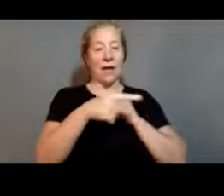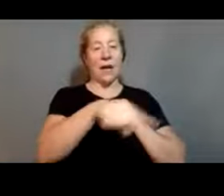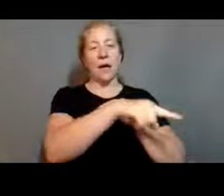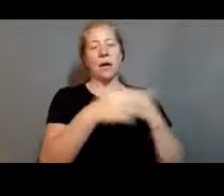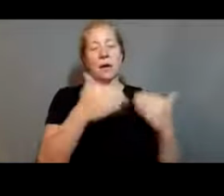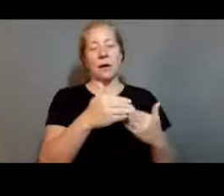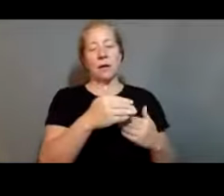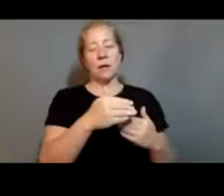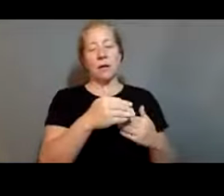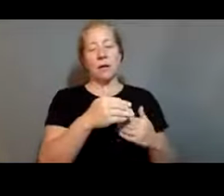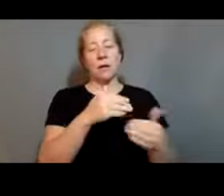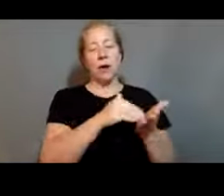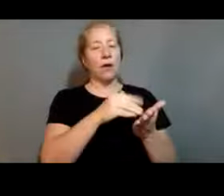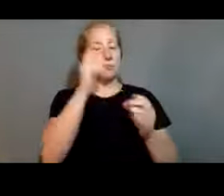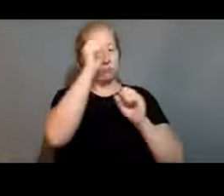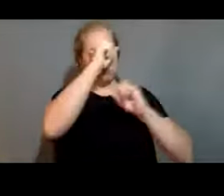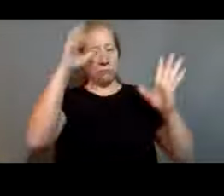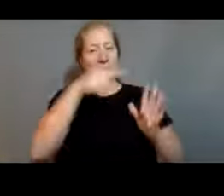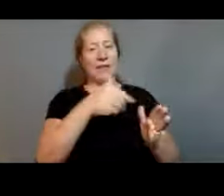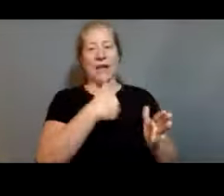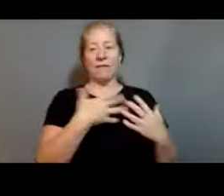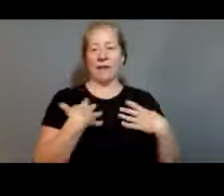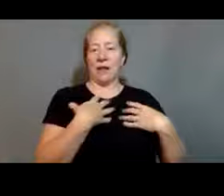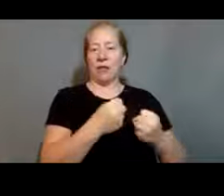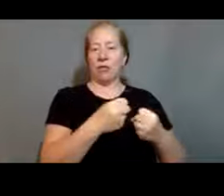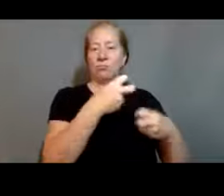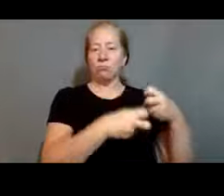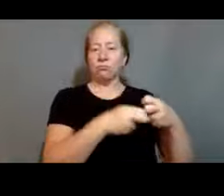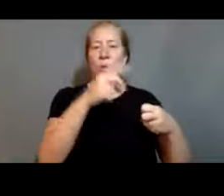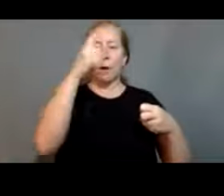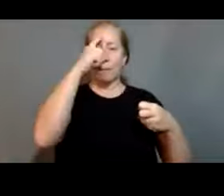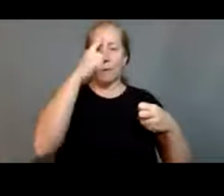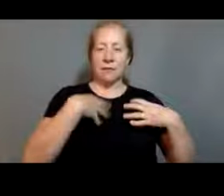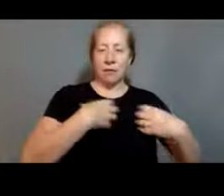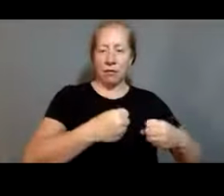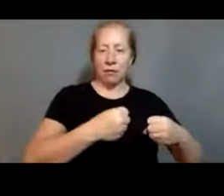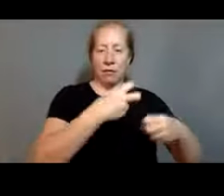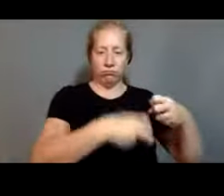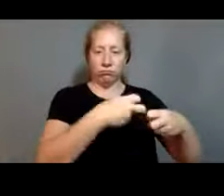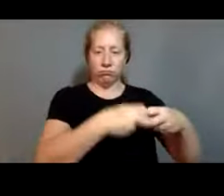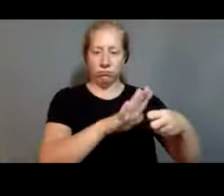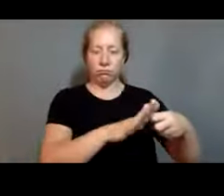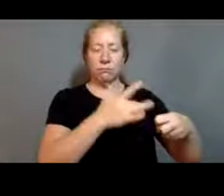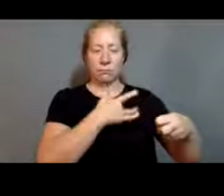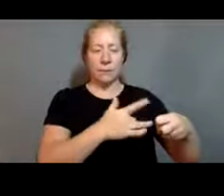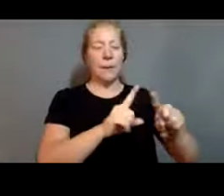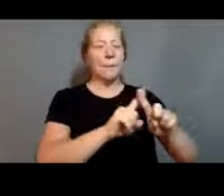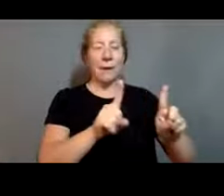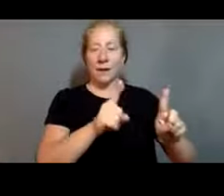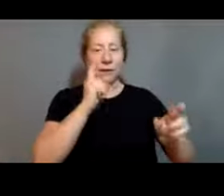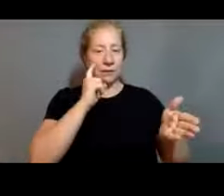most health consequences or mental health, behavioral health consequences. But what we also find is